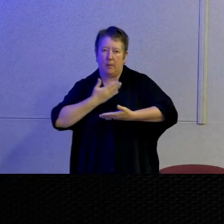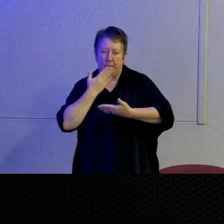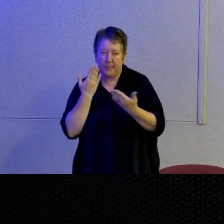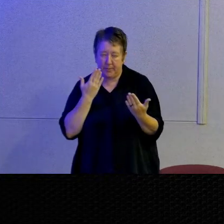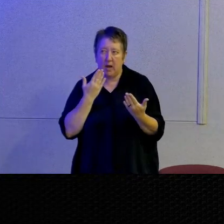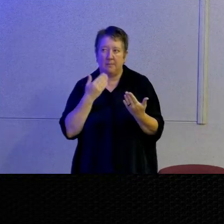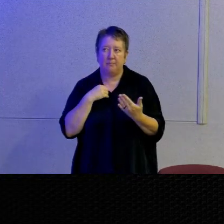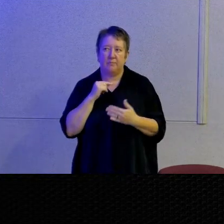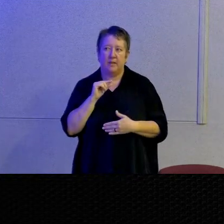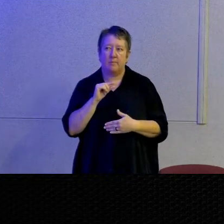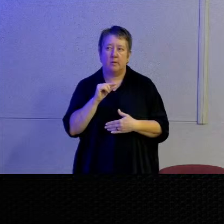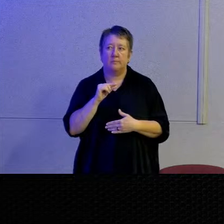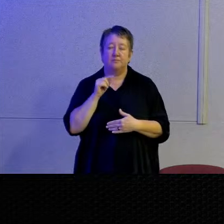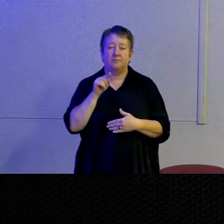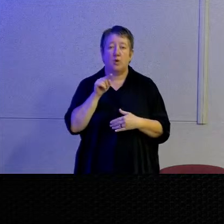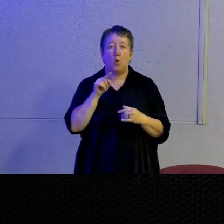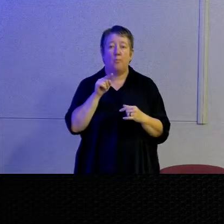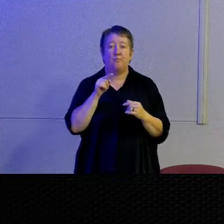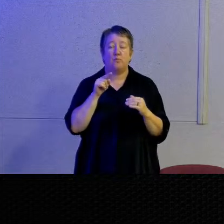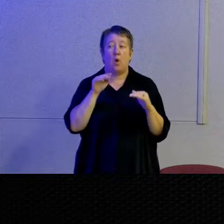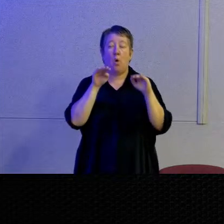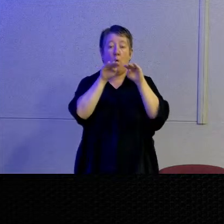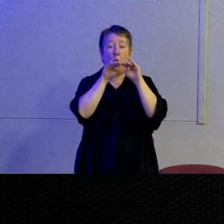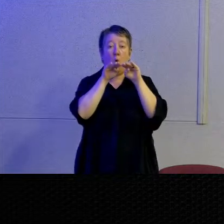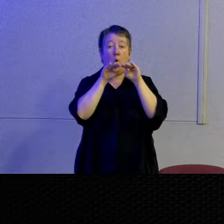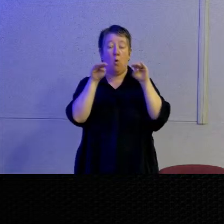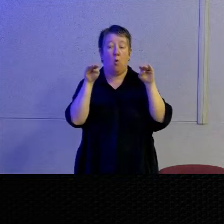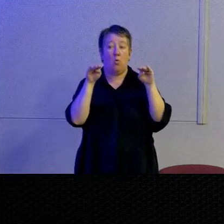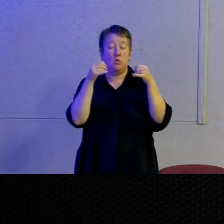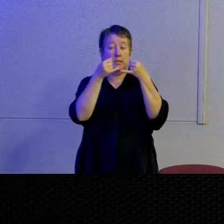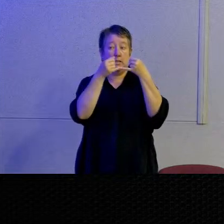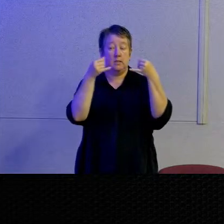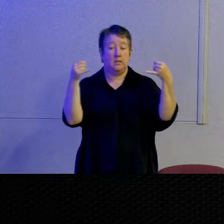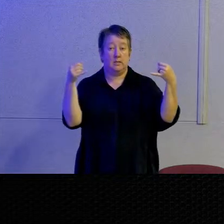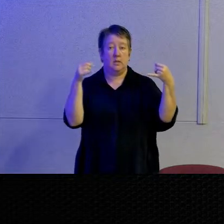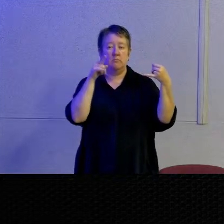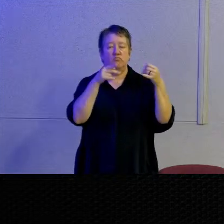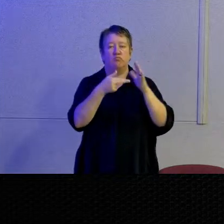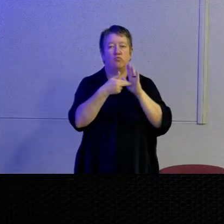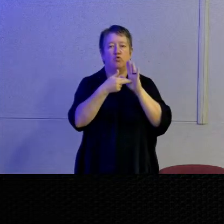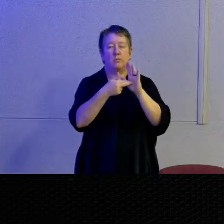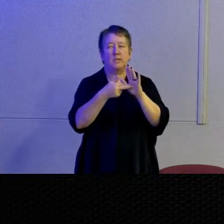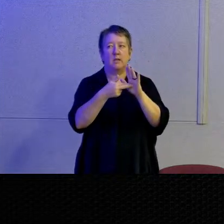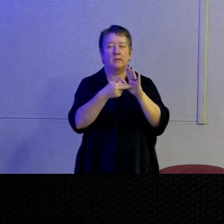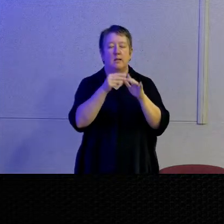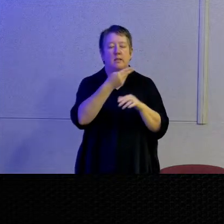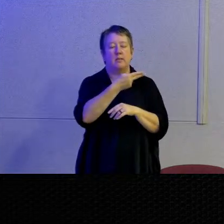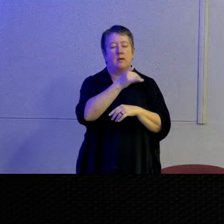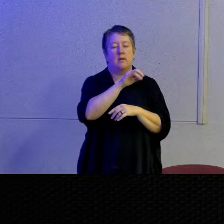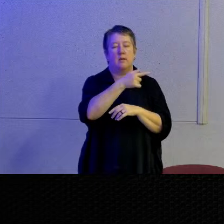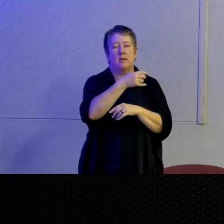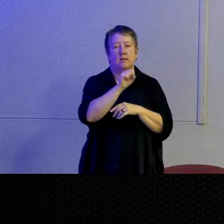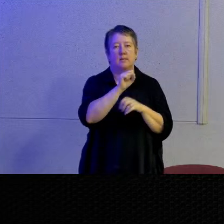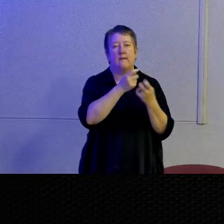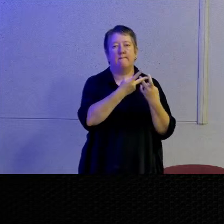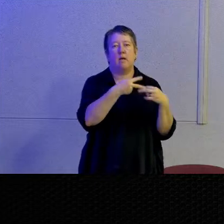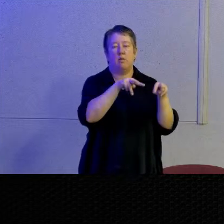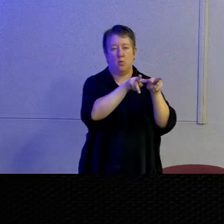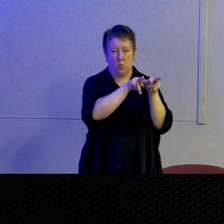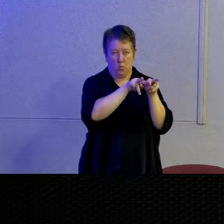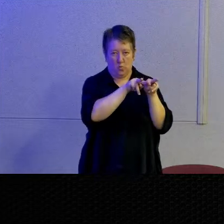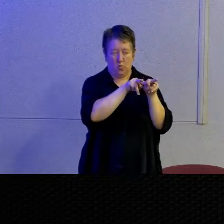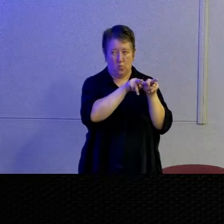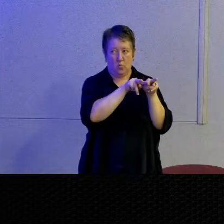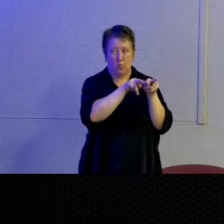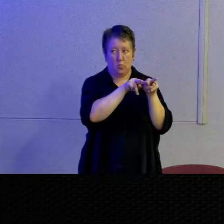So the horizontal axis here represents the value of the Higgs.